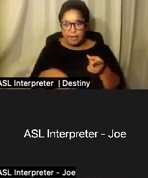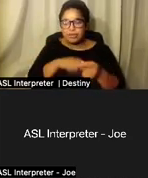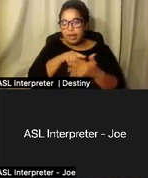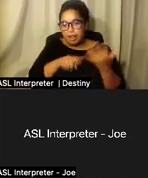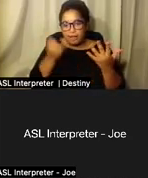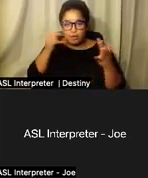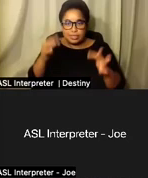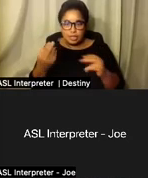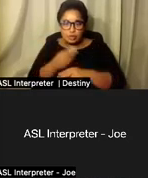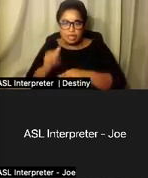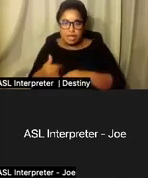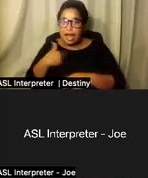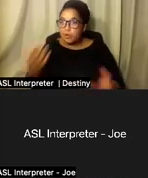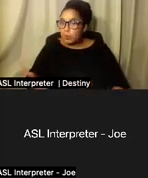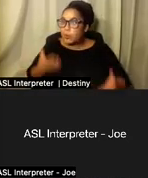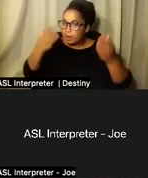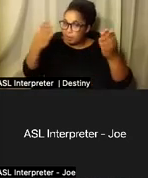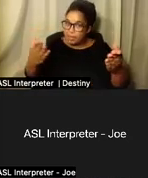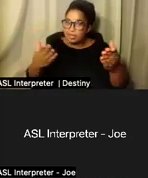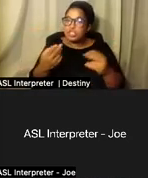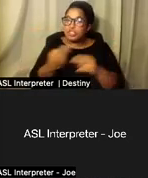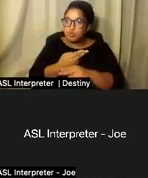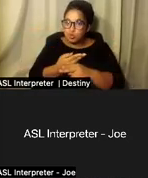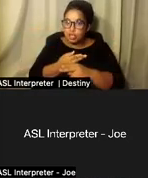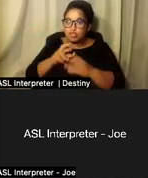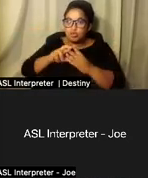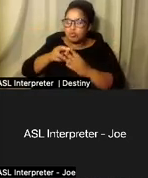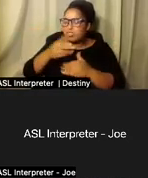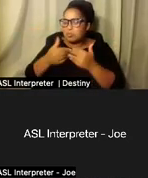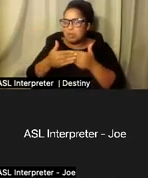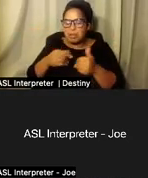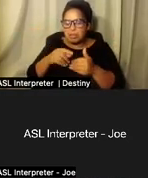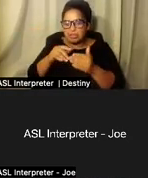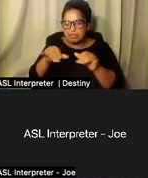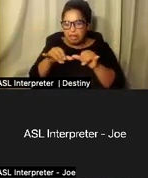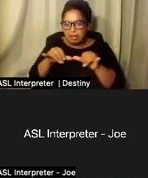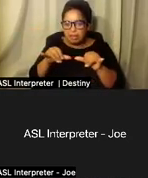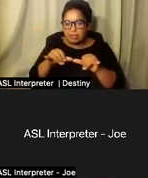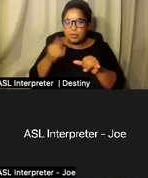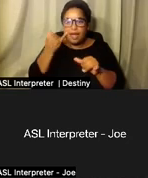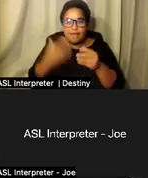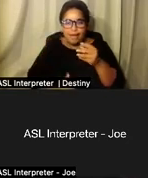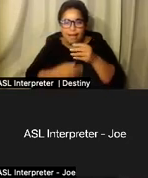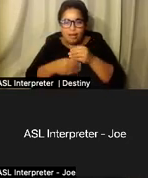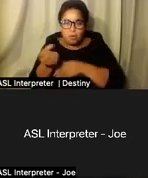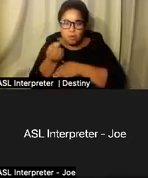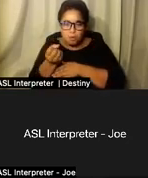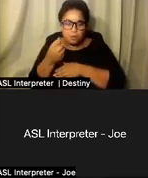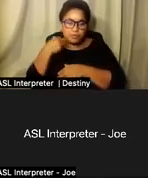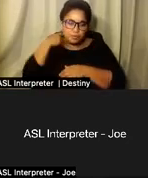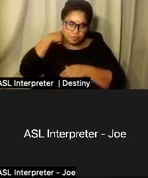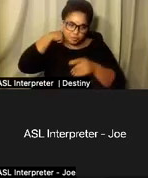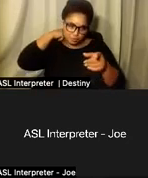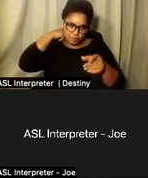that route as well, which I recommend using the screws regardless of the size of the painting, just so it has that extra hold on it. So if you come over here, I can